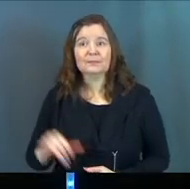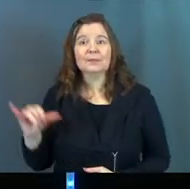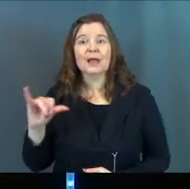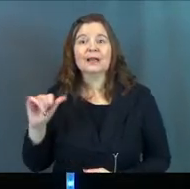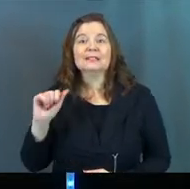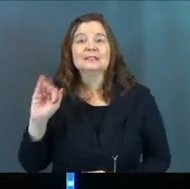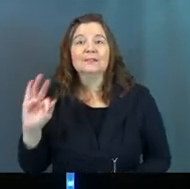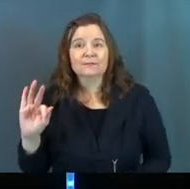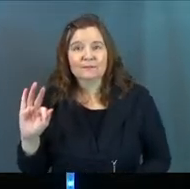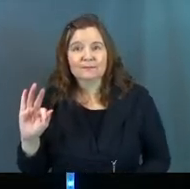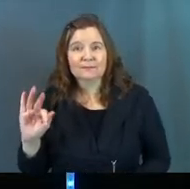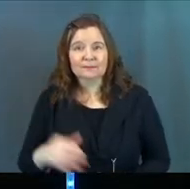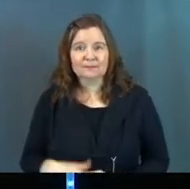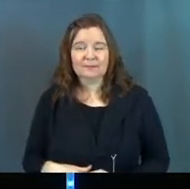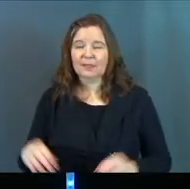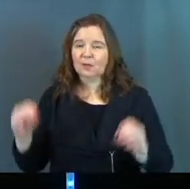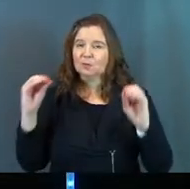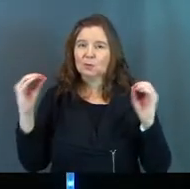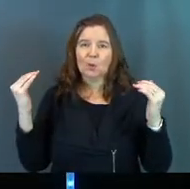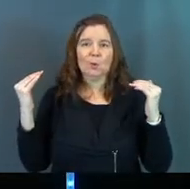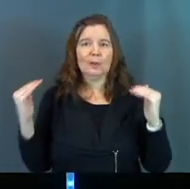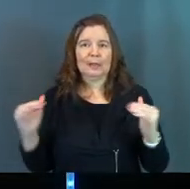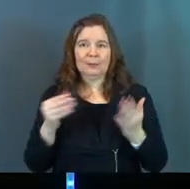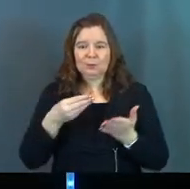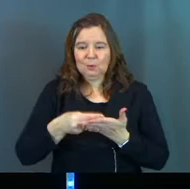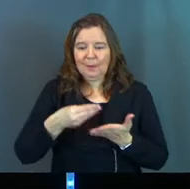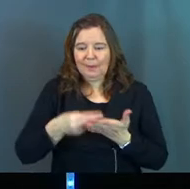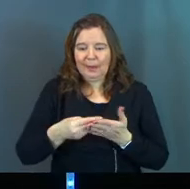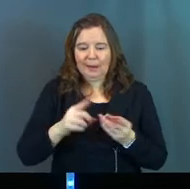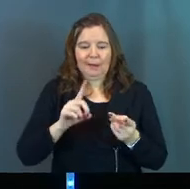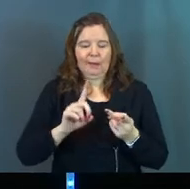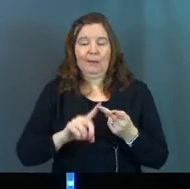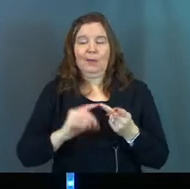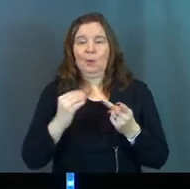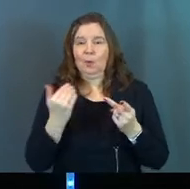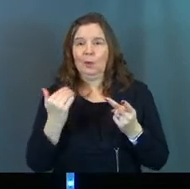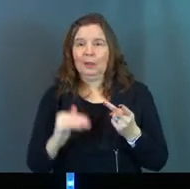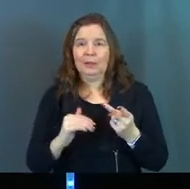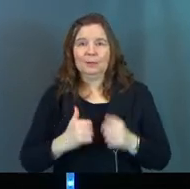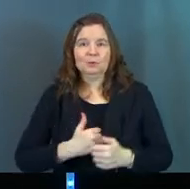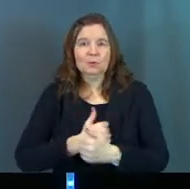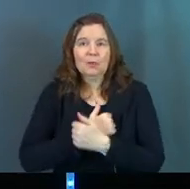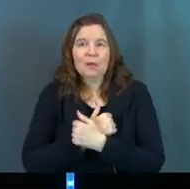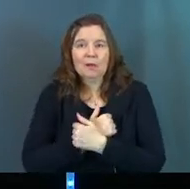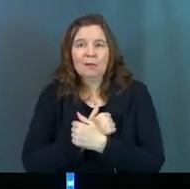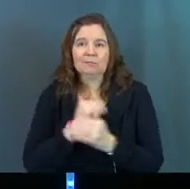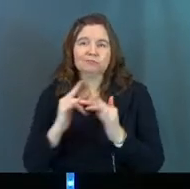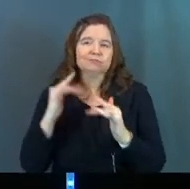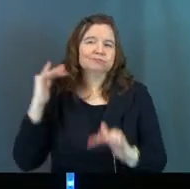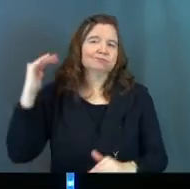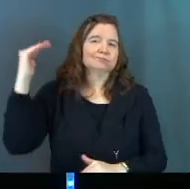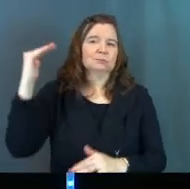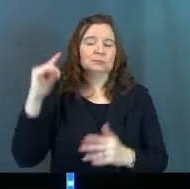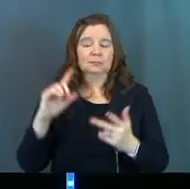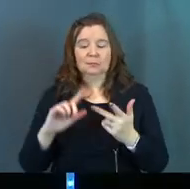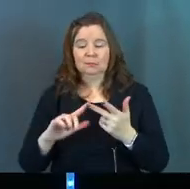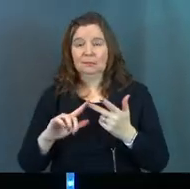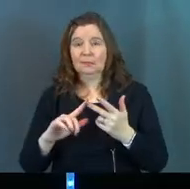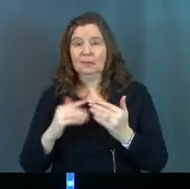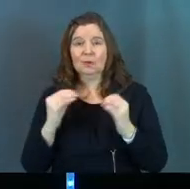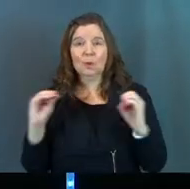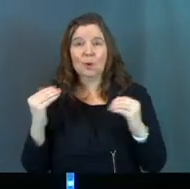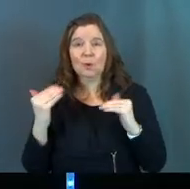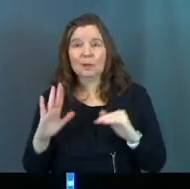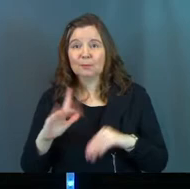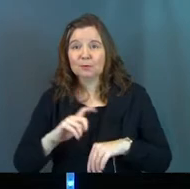As if there's no limit to money, as if there's no limit to love, as if there's no limit to your